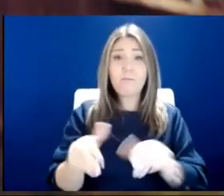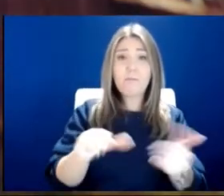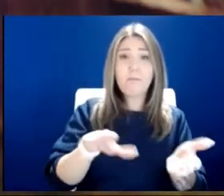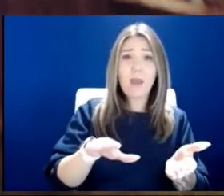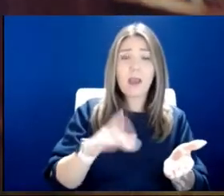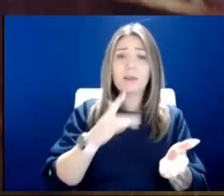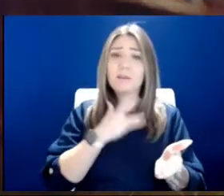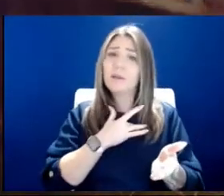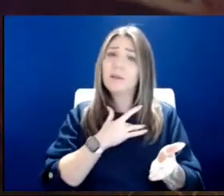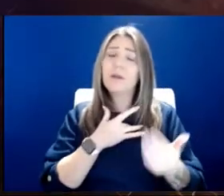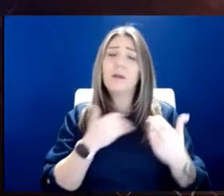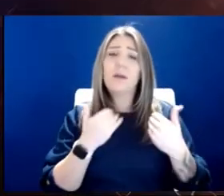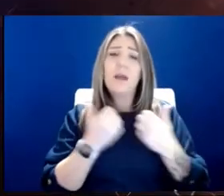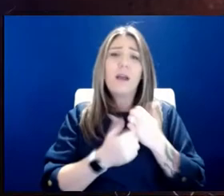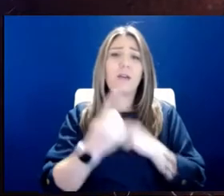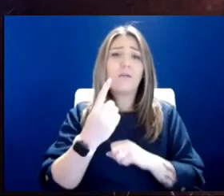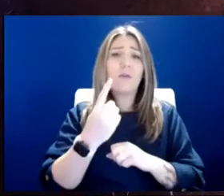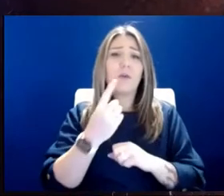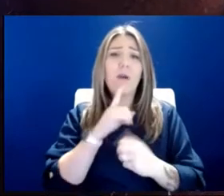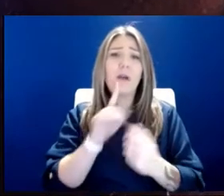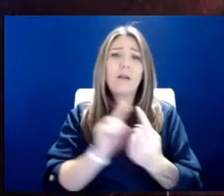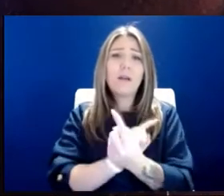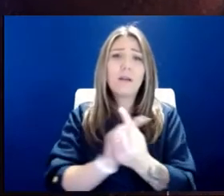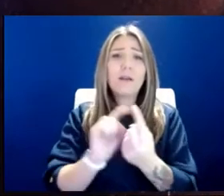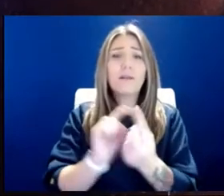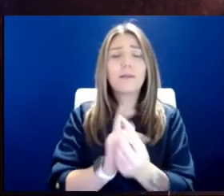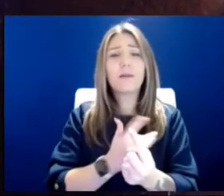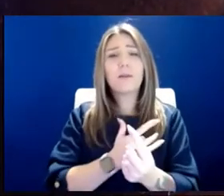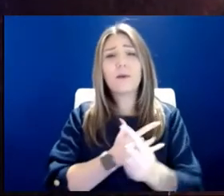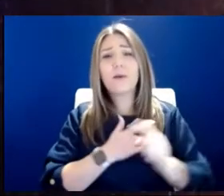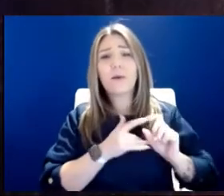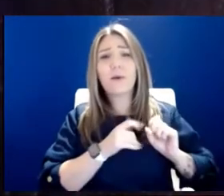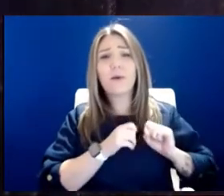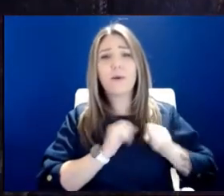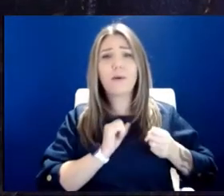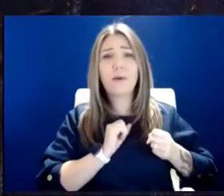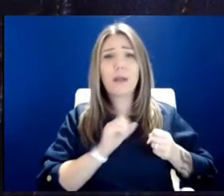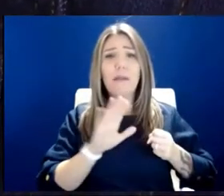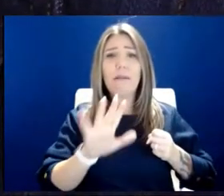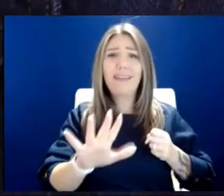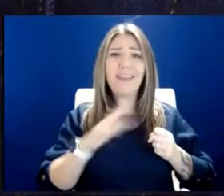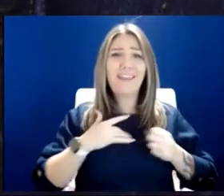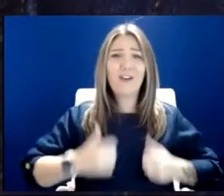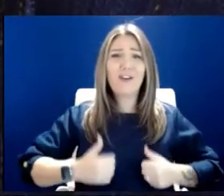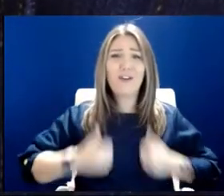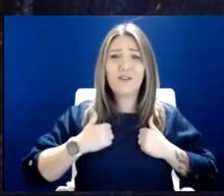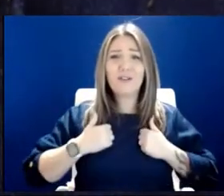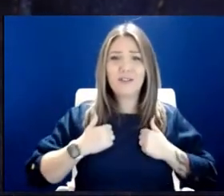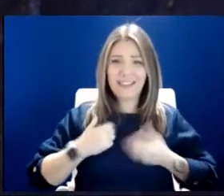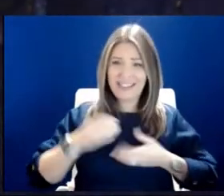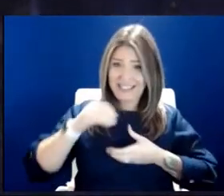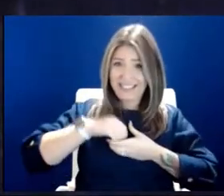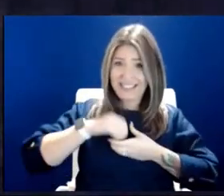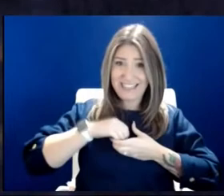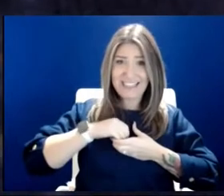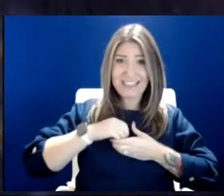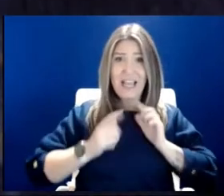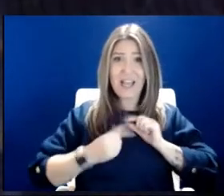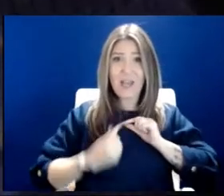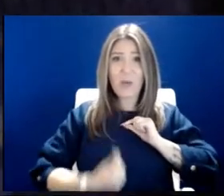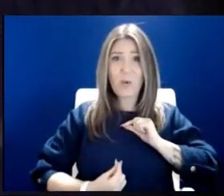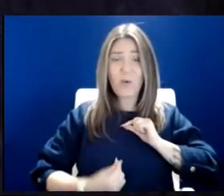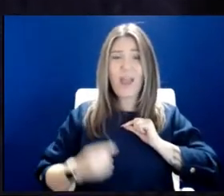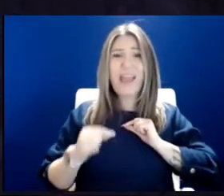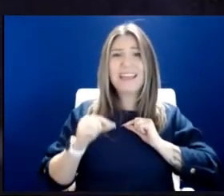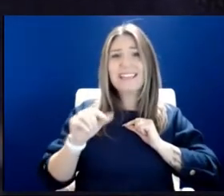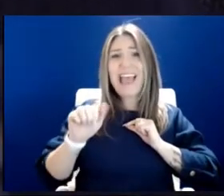of everyone who'd been lucky enough to have him in their sphere. Inside that is ashes of my son, and